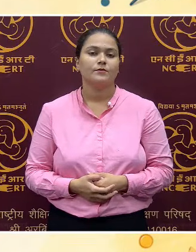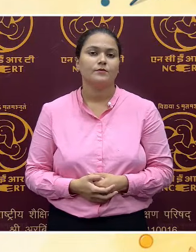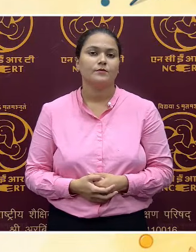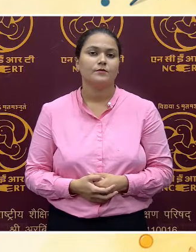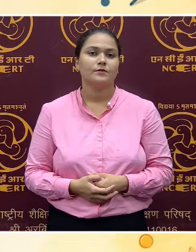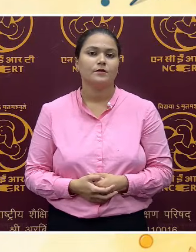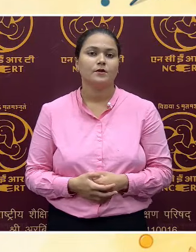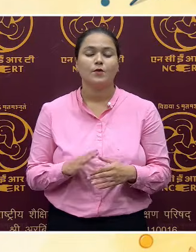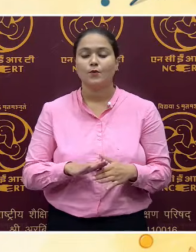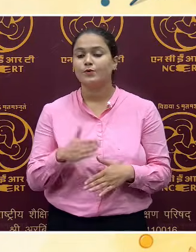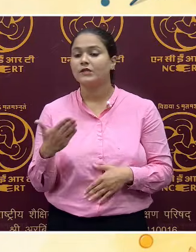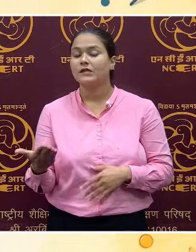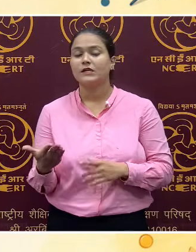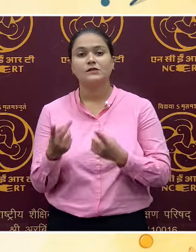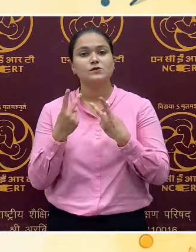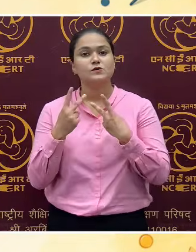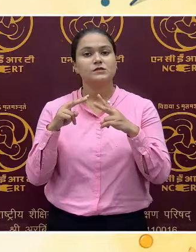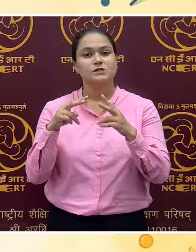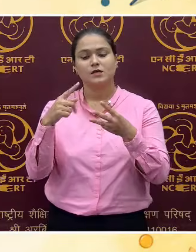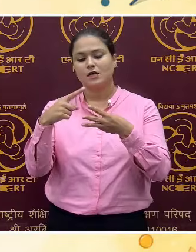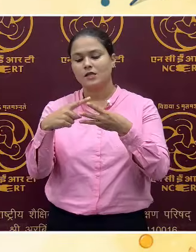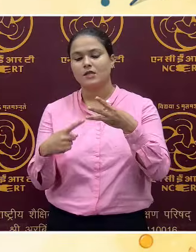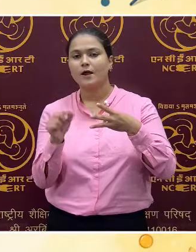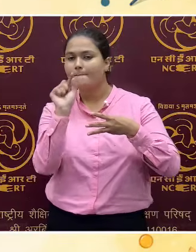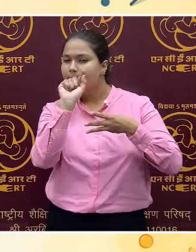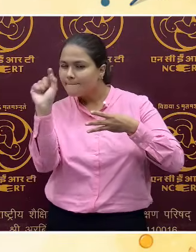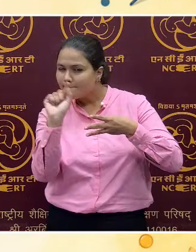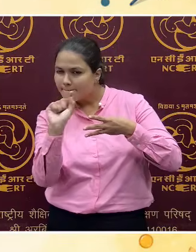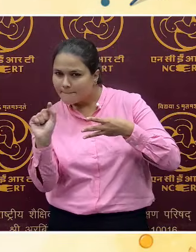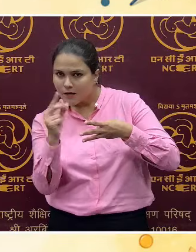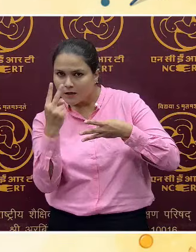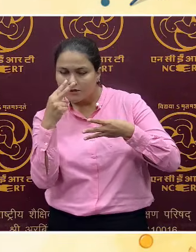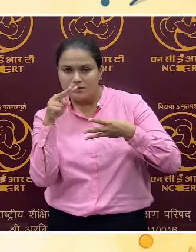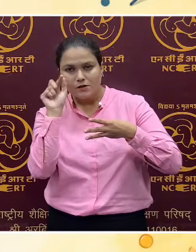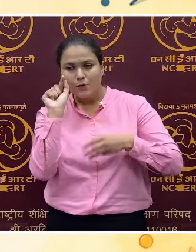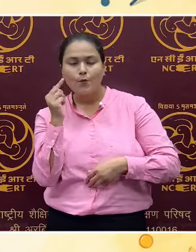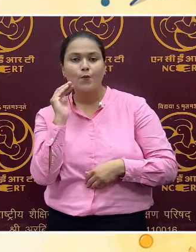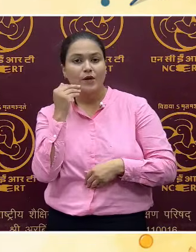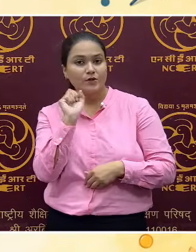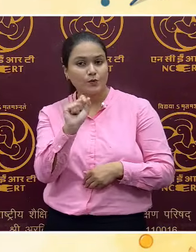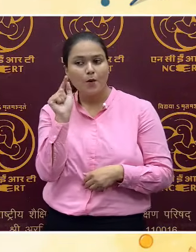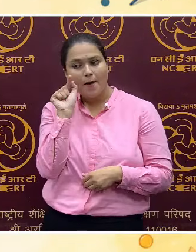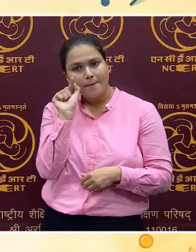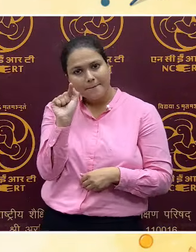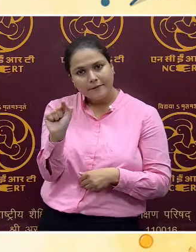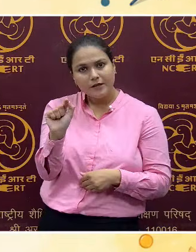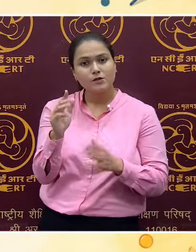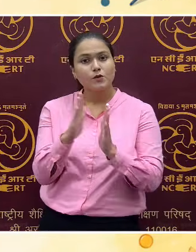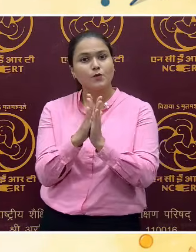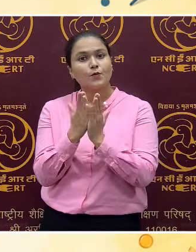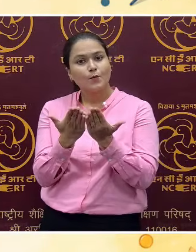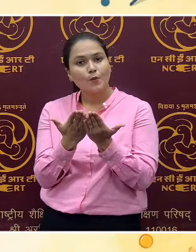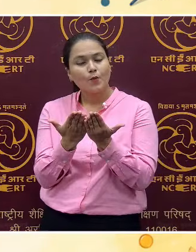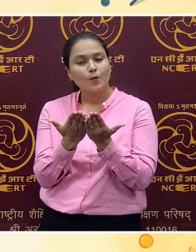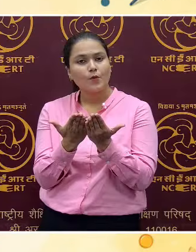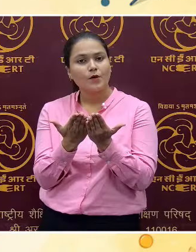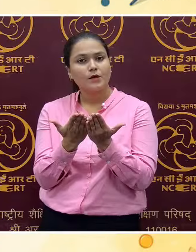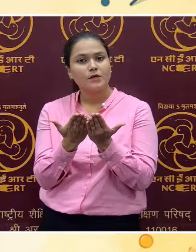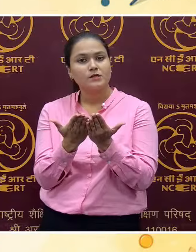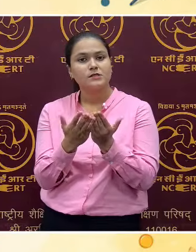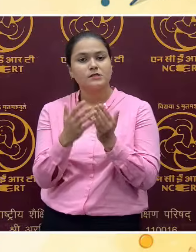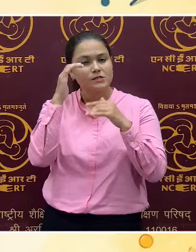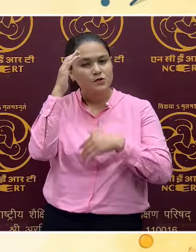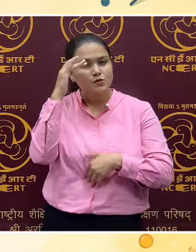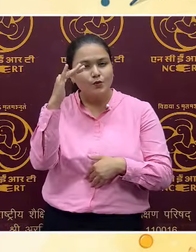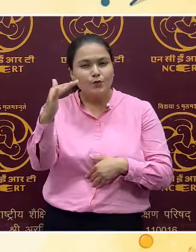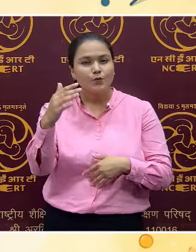So, on the right you would see that these 3 bars, and when you click on this, there is a book icon that comes, that is theory. So, that